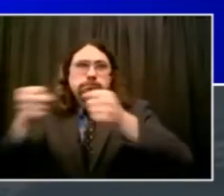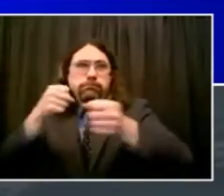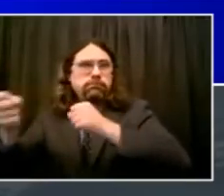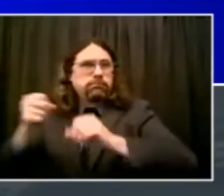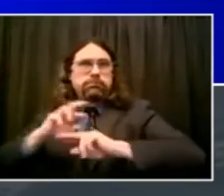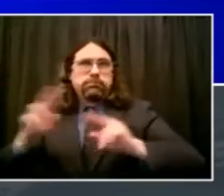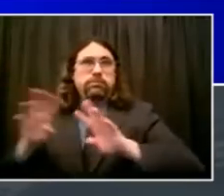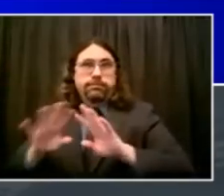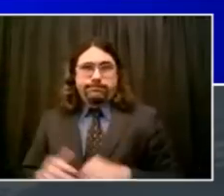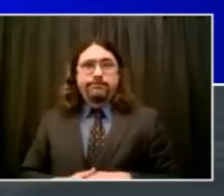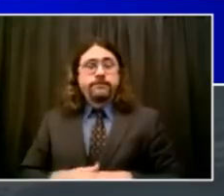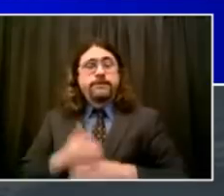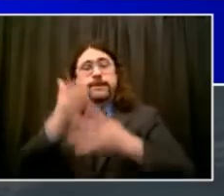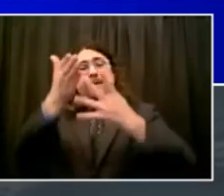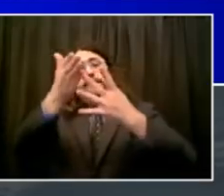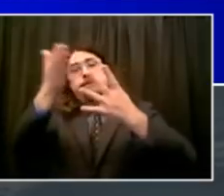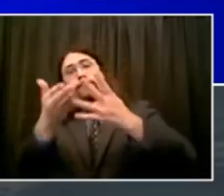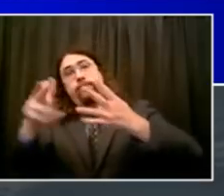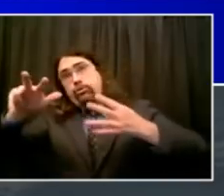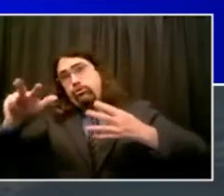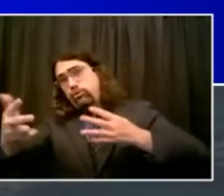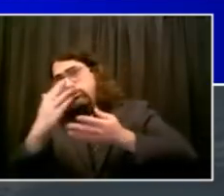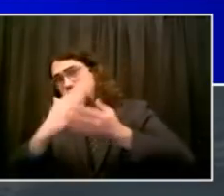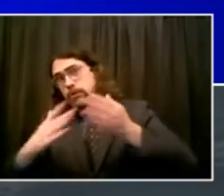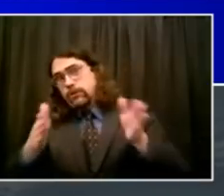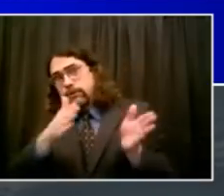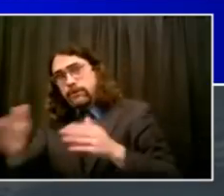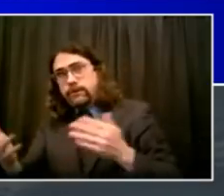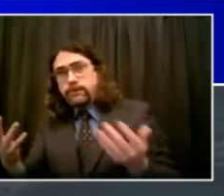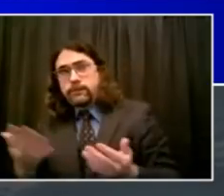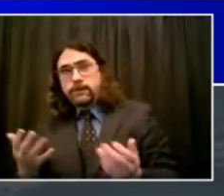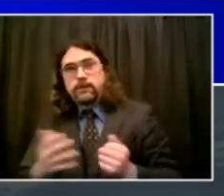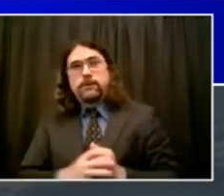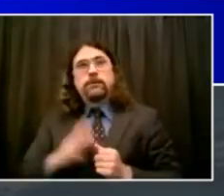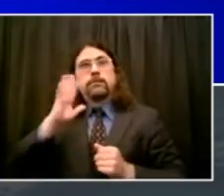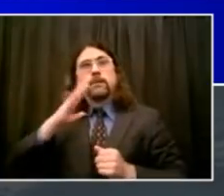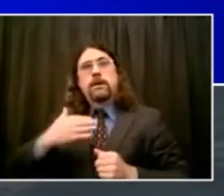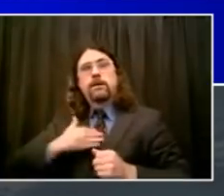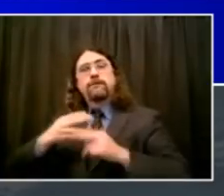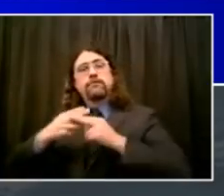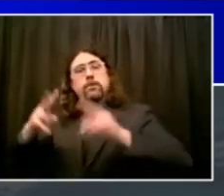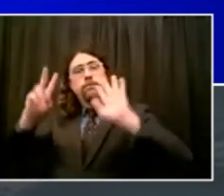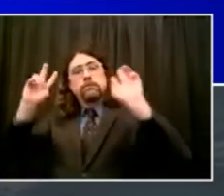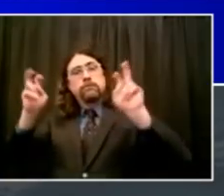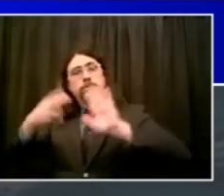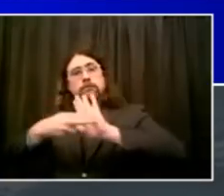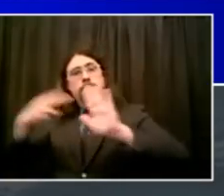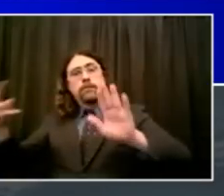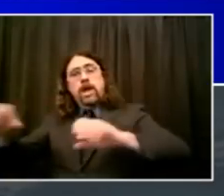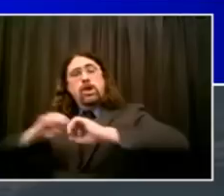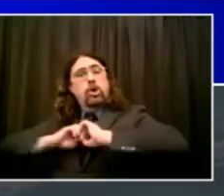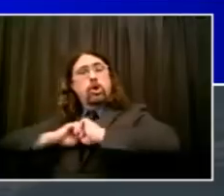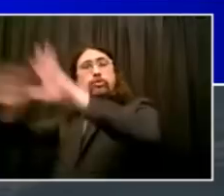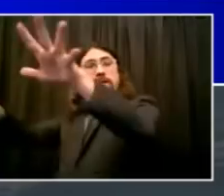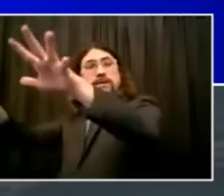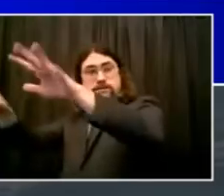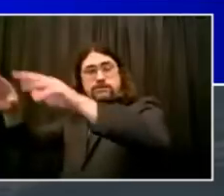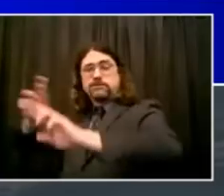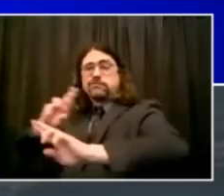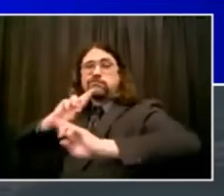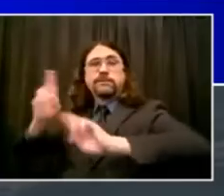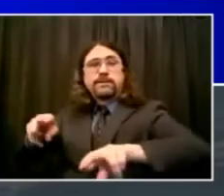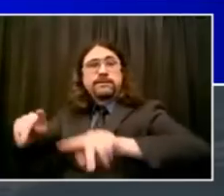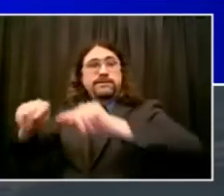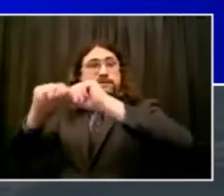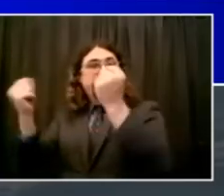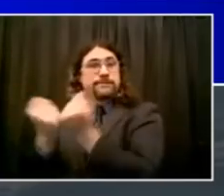outbreak response teams. So the goal here, of course, is to keep containing the coronavirus, keep pushing it back. But